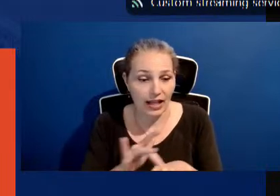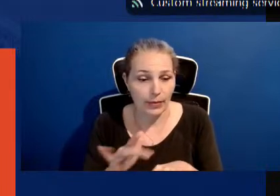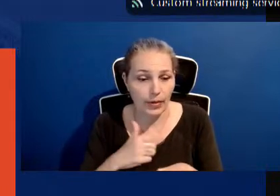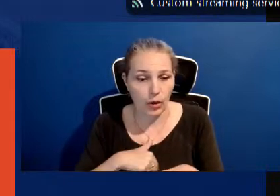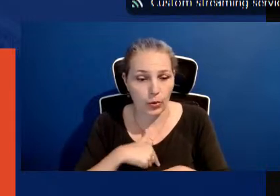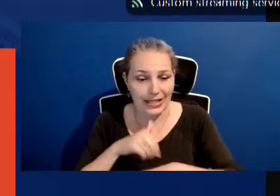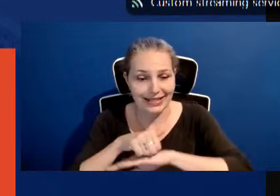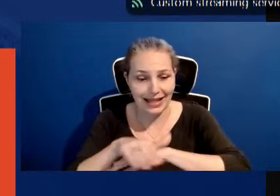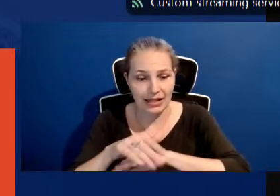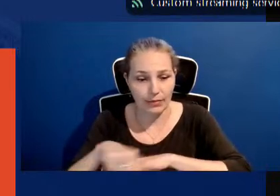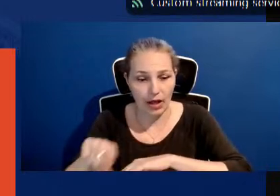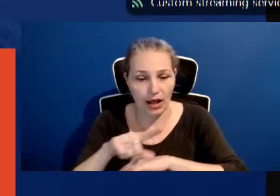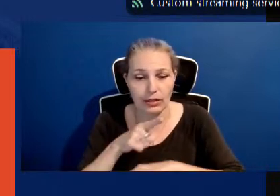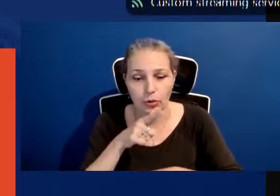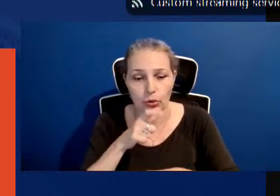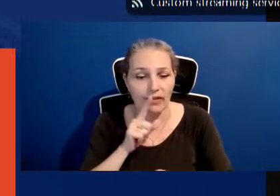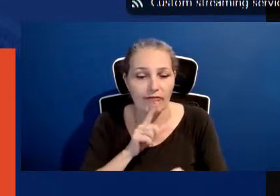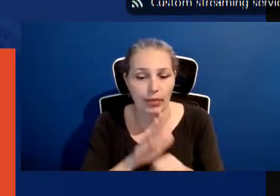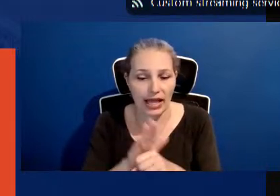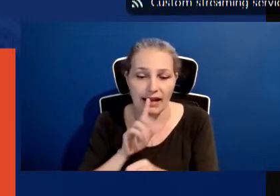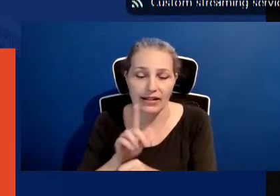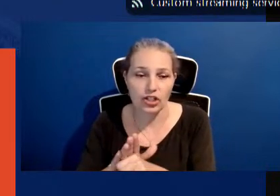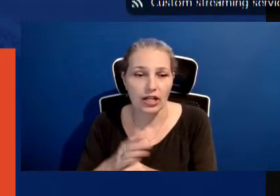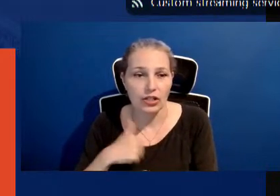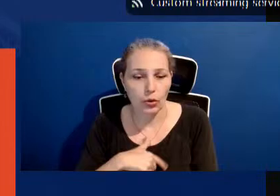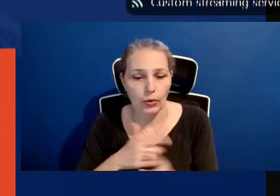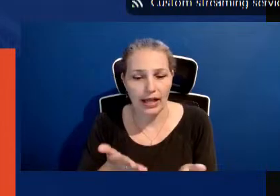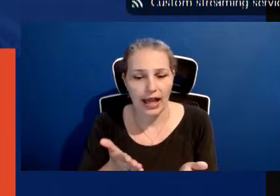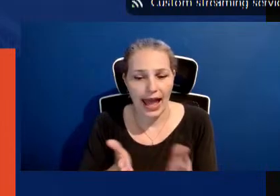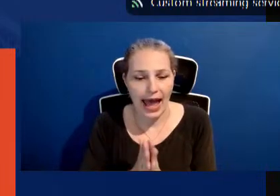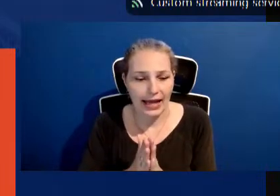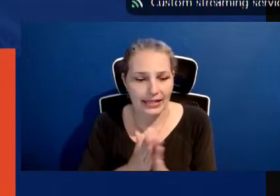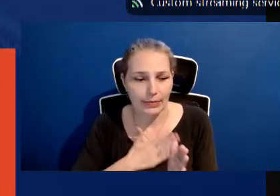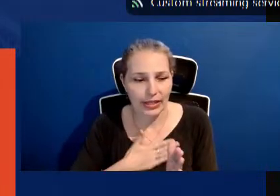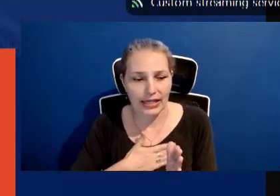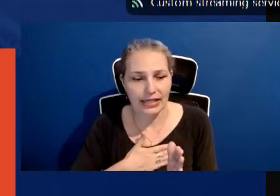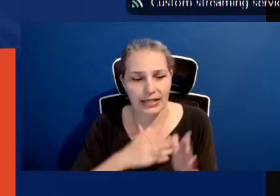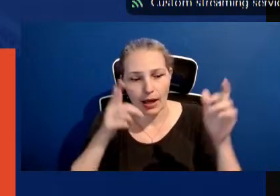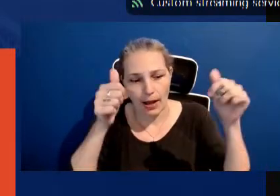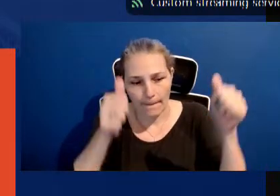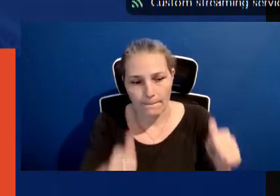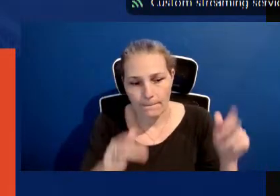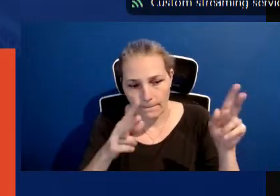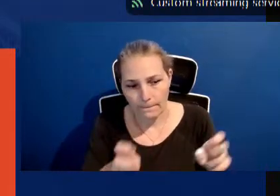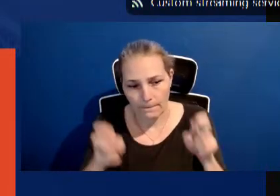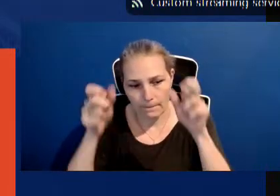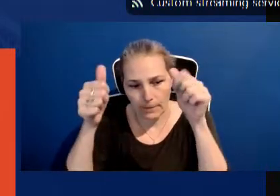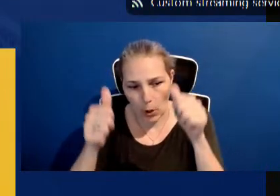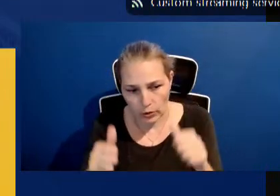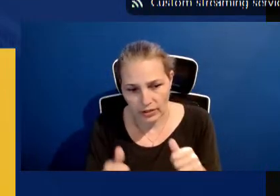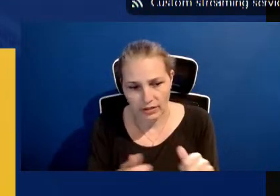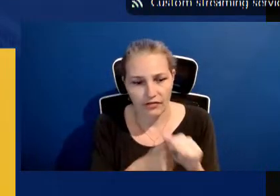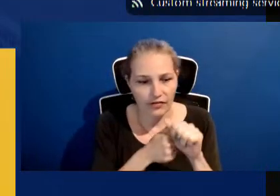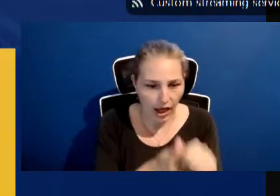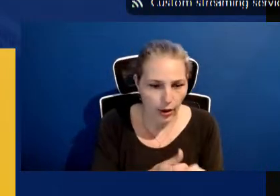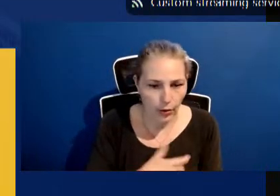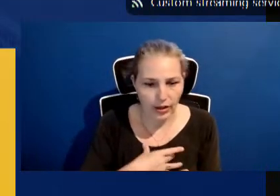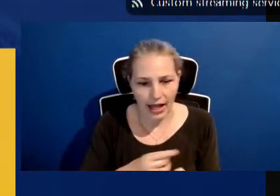pledge. We're asking everyone to please post, follow, and like, and use the hashtag ShopLocalLA.